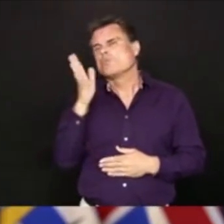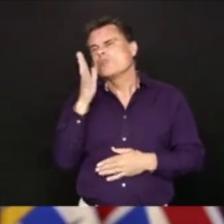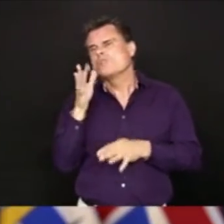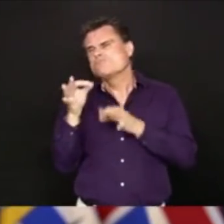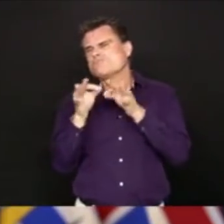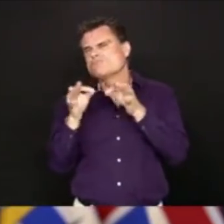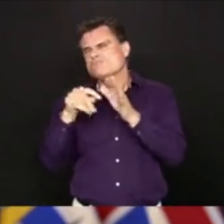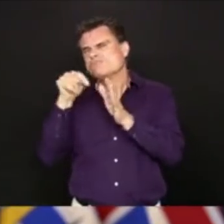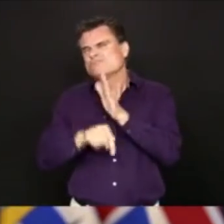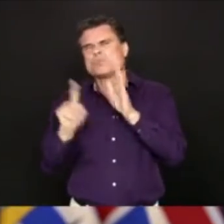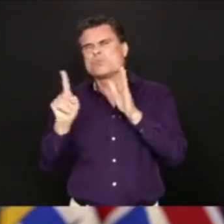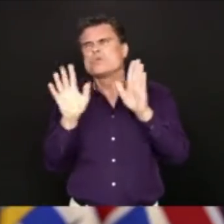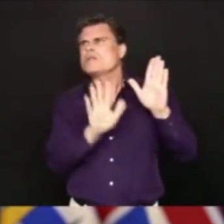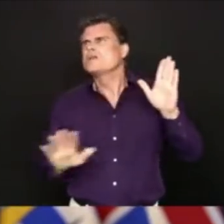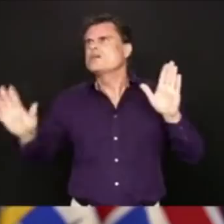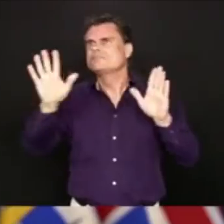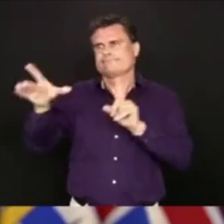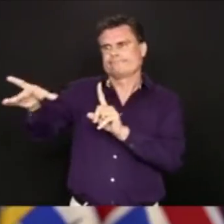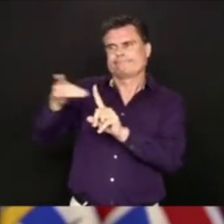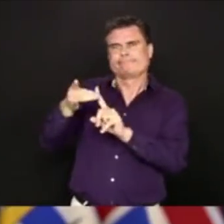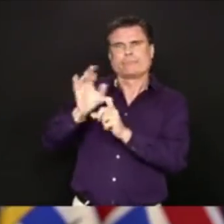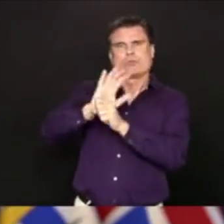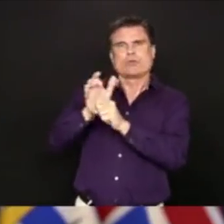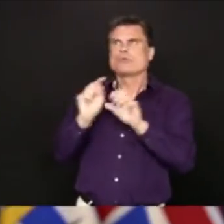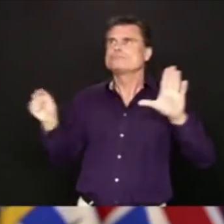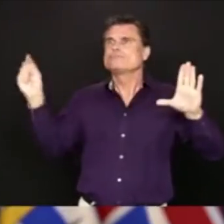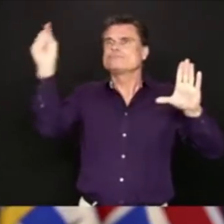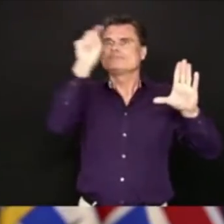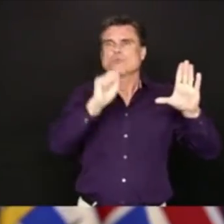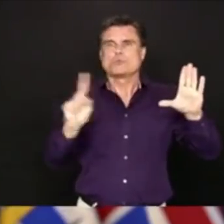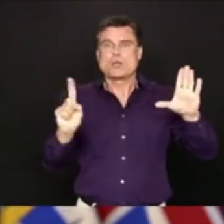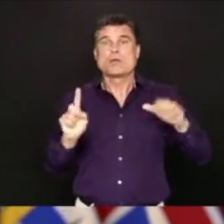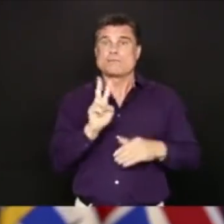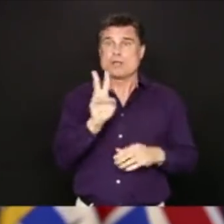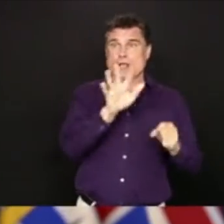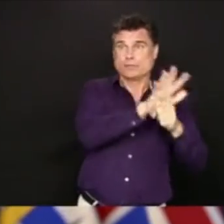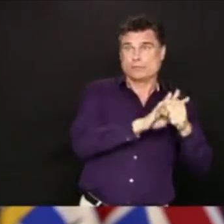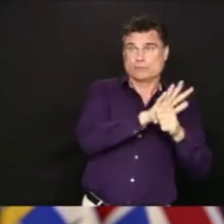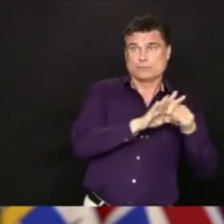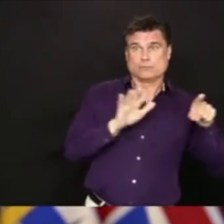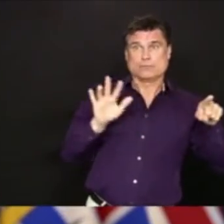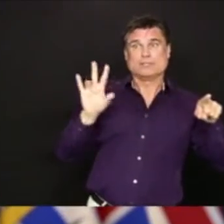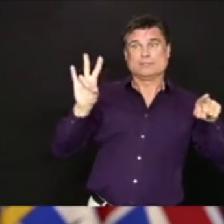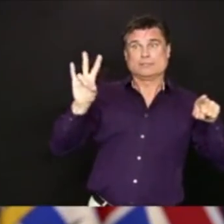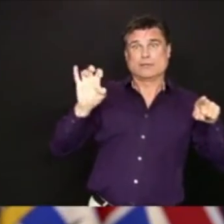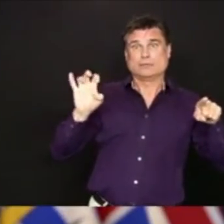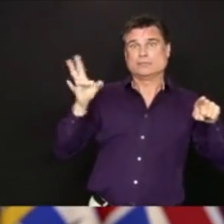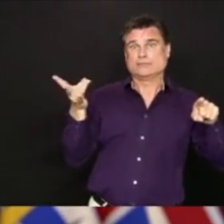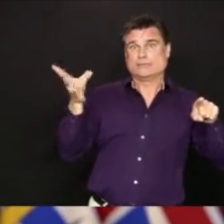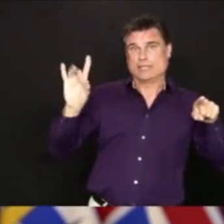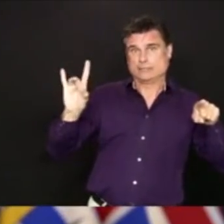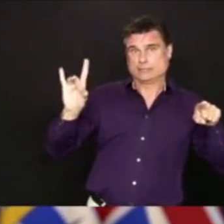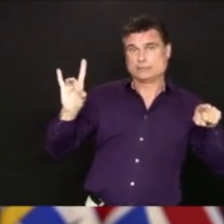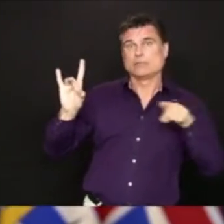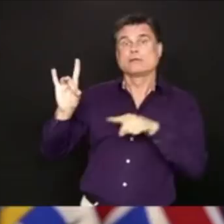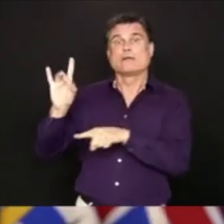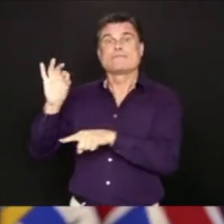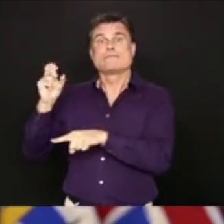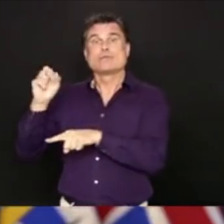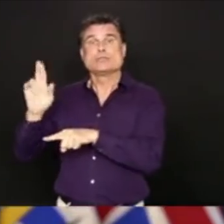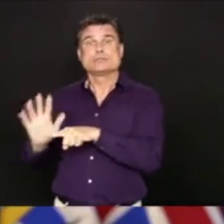includes 778 in Vancouver Coastal Health Region, 853 people in the Fraser Health